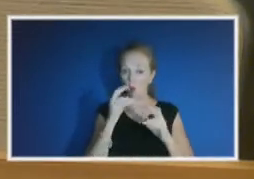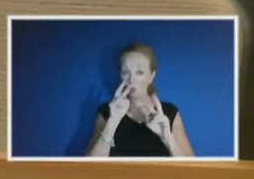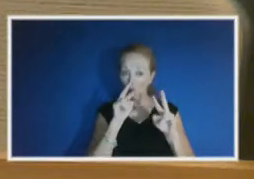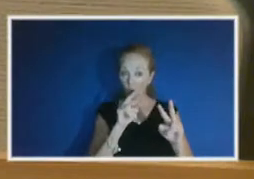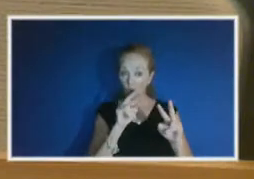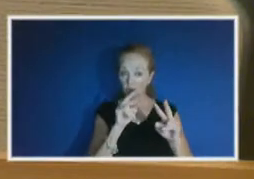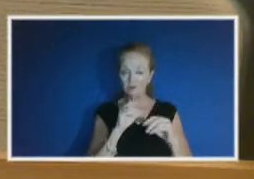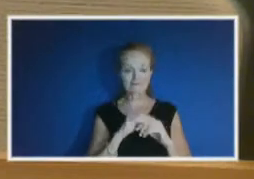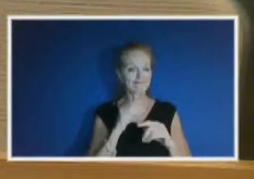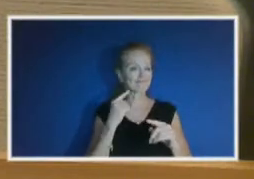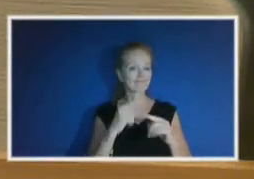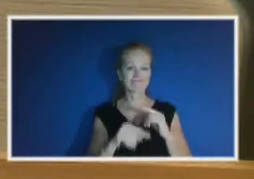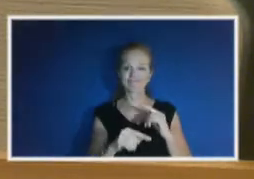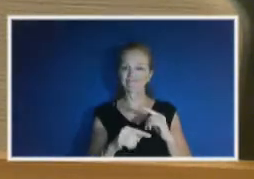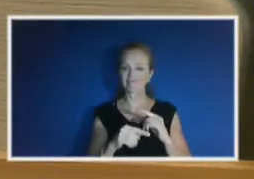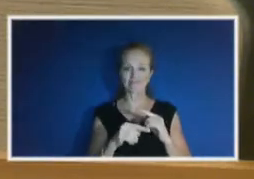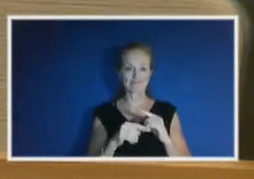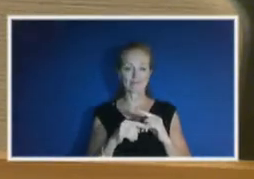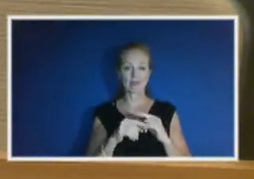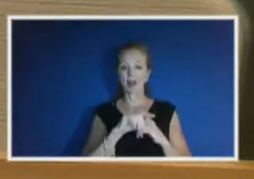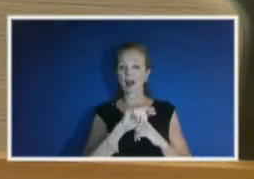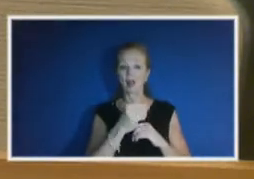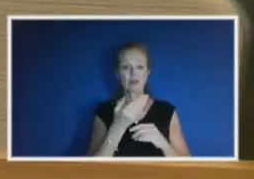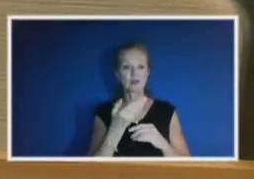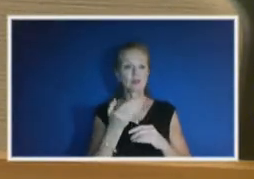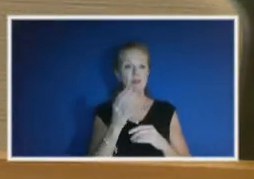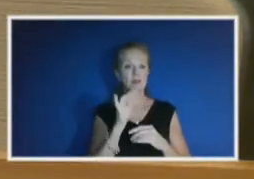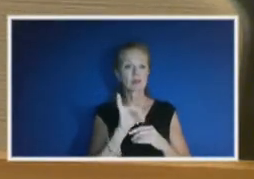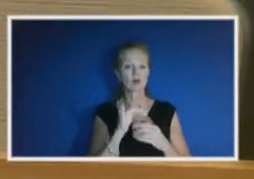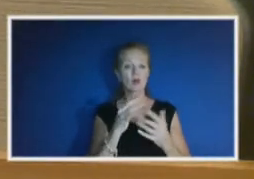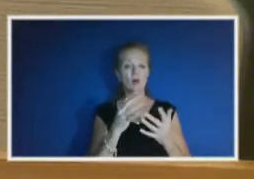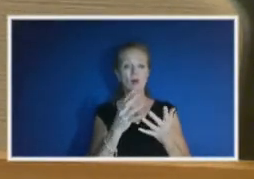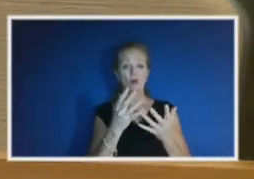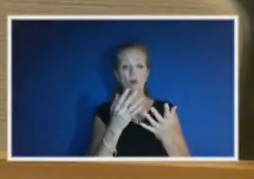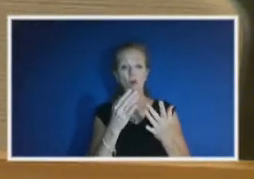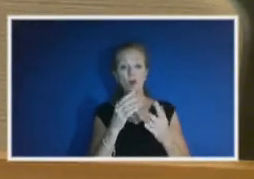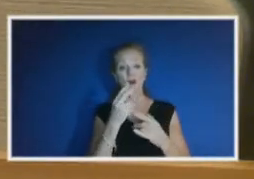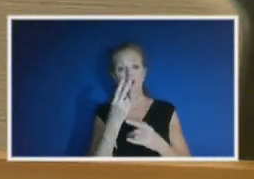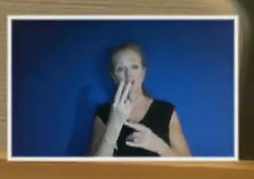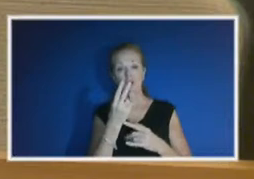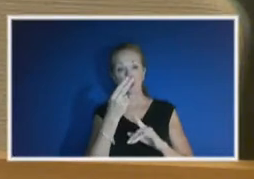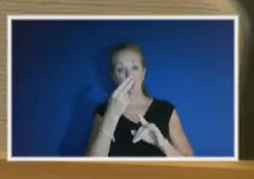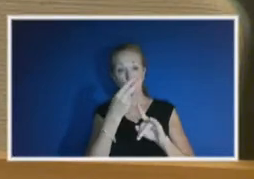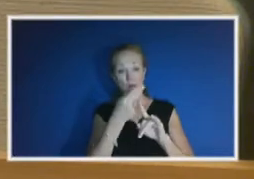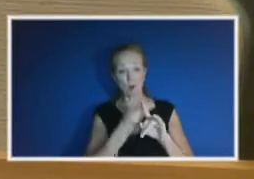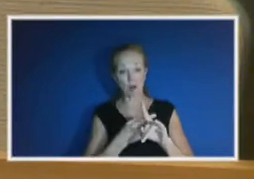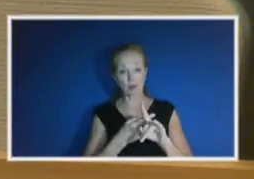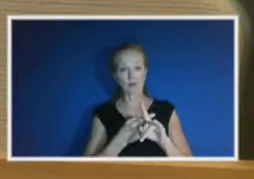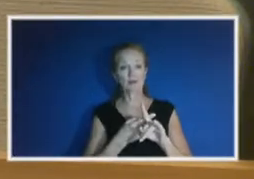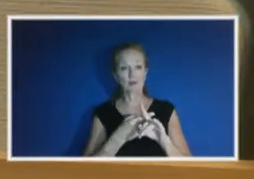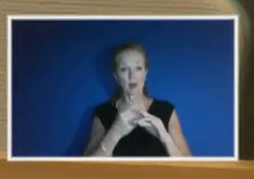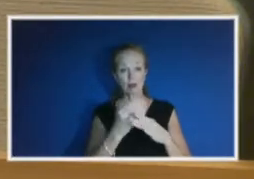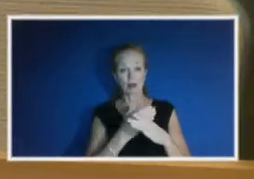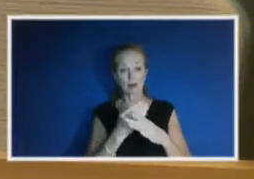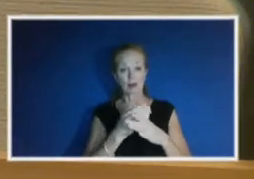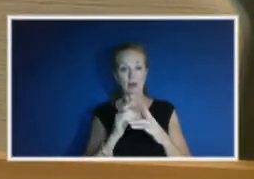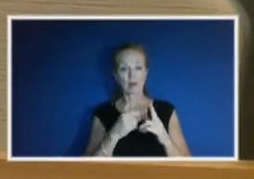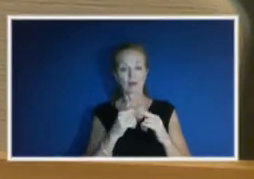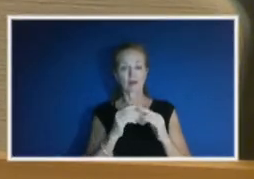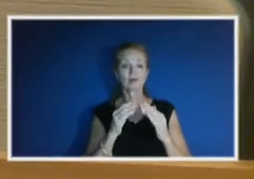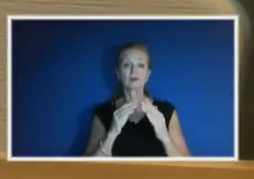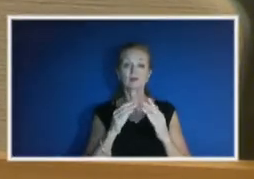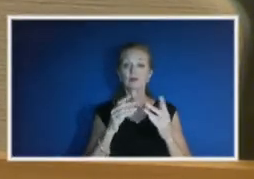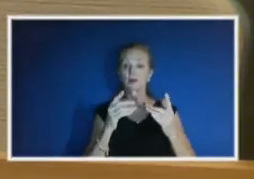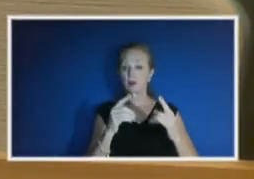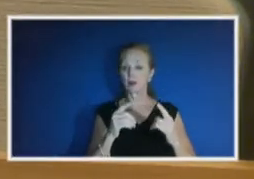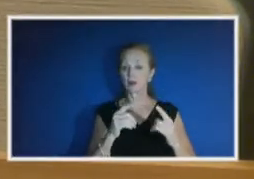can't do that. And also the other item as well is that you would have to basically wait 2 months on average for the meeting that's to come about. I don't